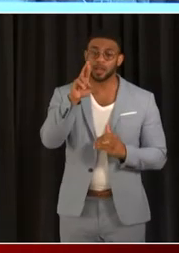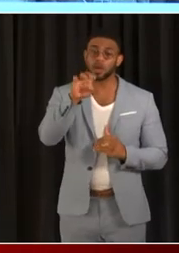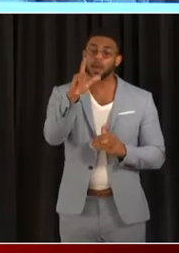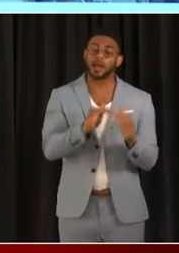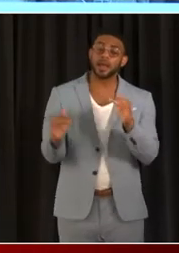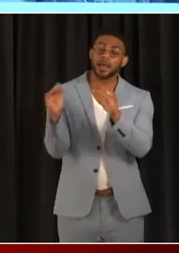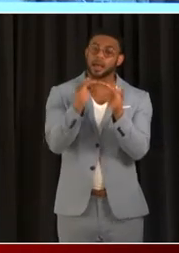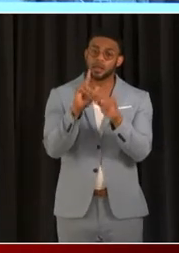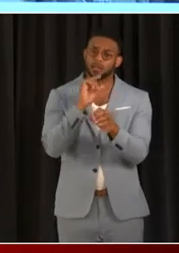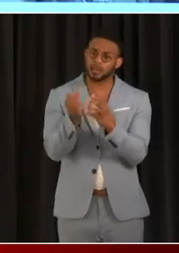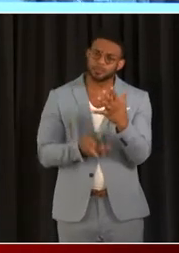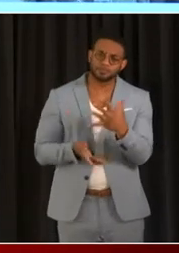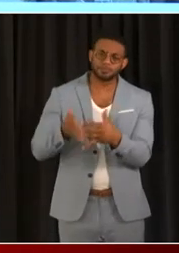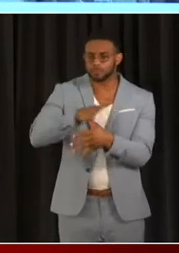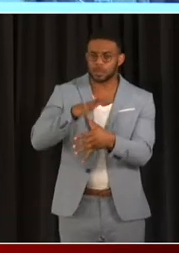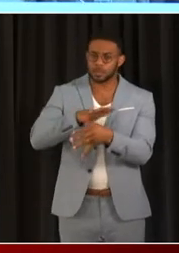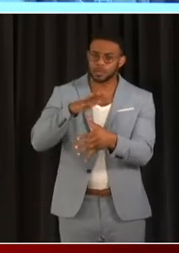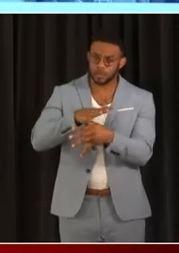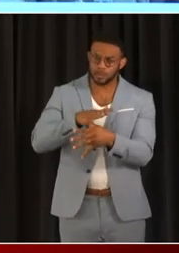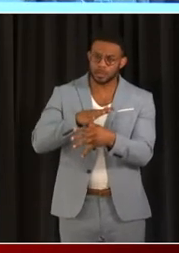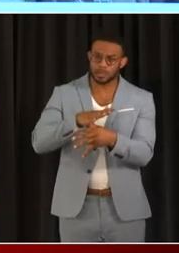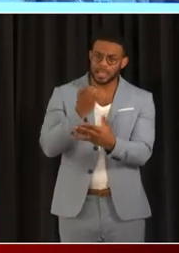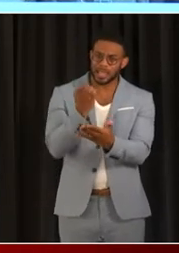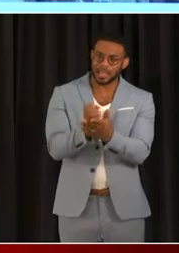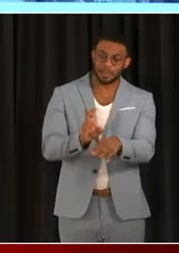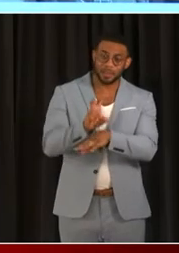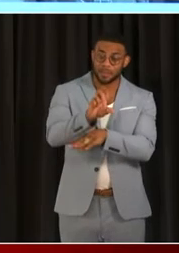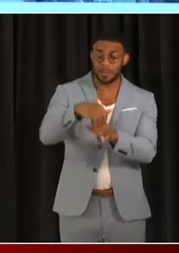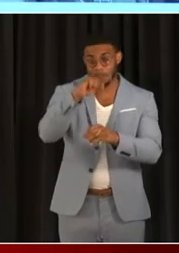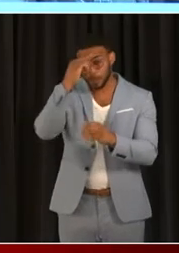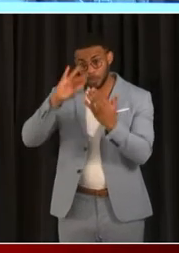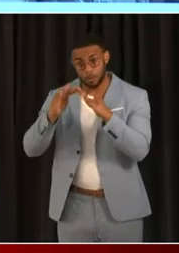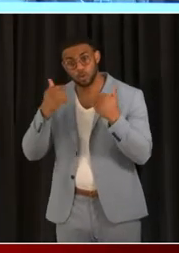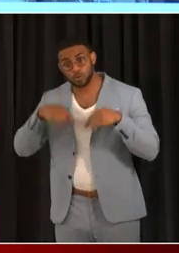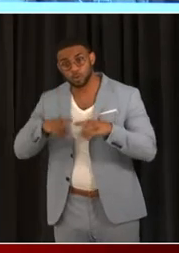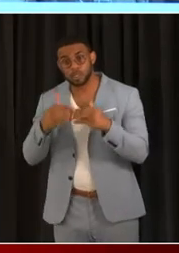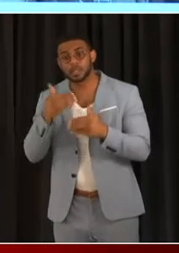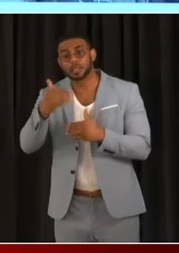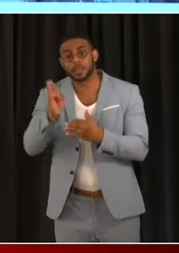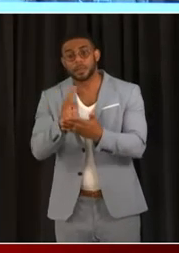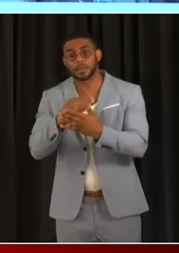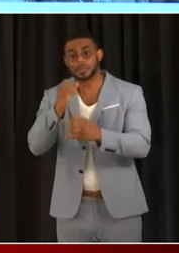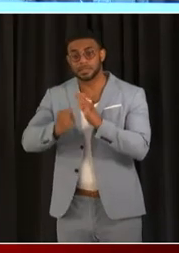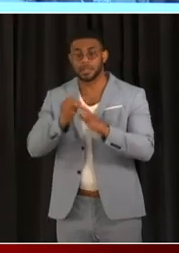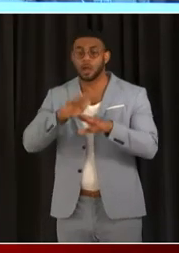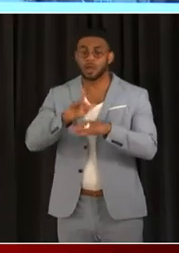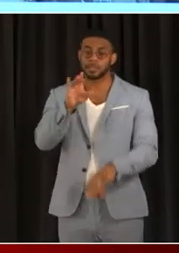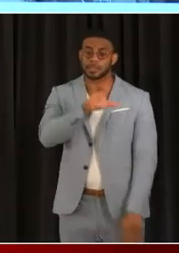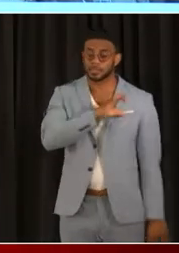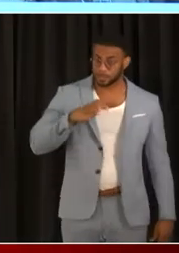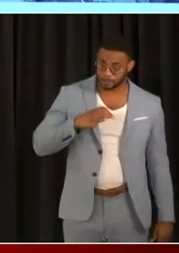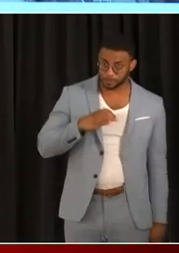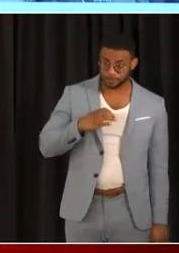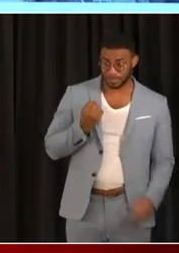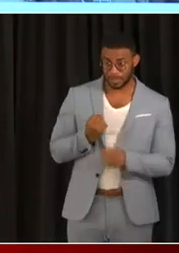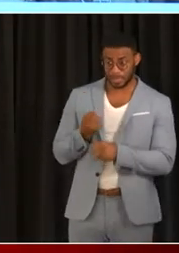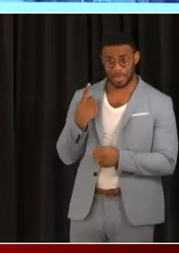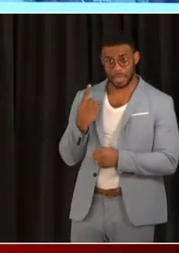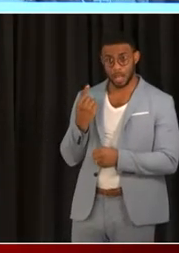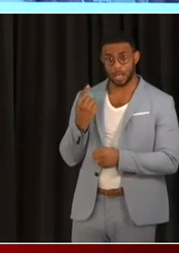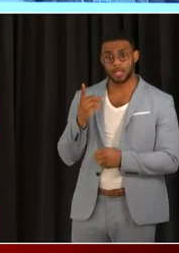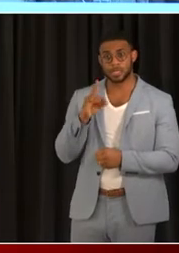do so and really prioritize targeted economic investments in black communities during the upcoming budget season at the council. Last year, the